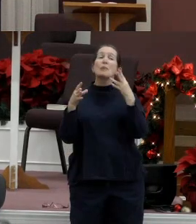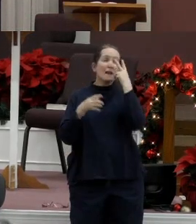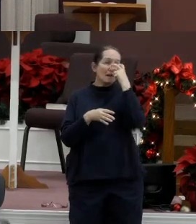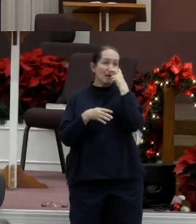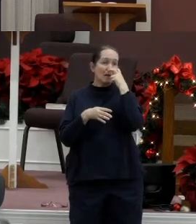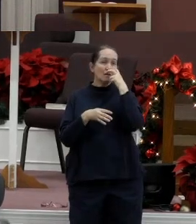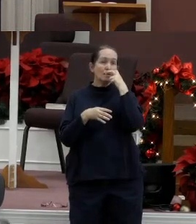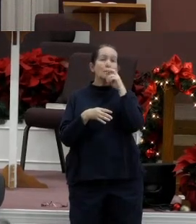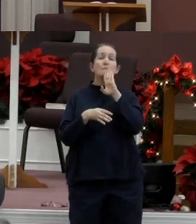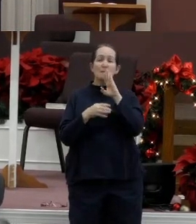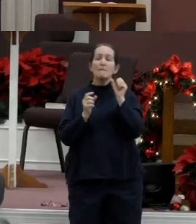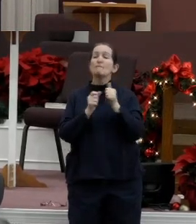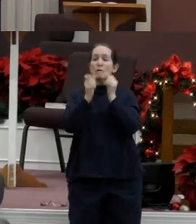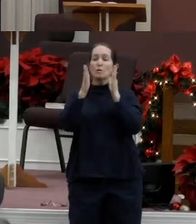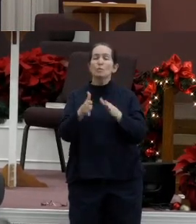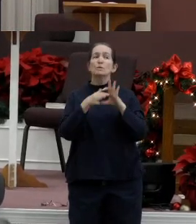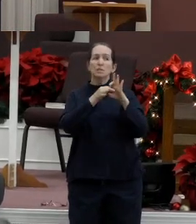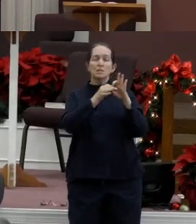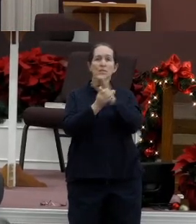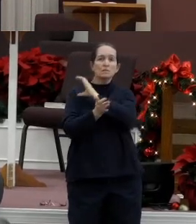followers of Christ,